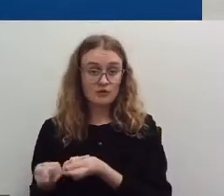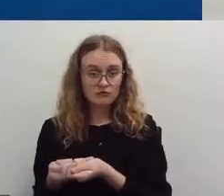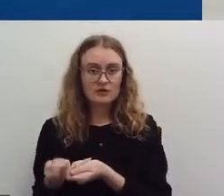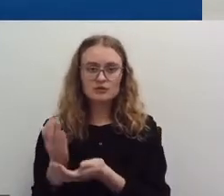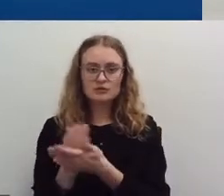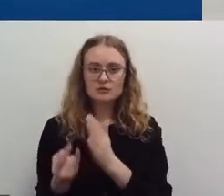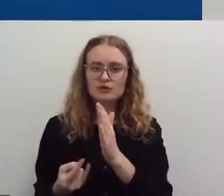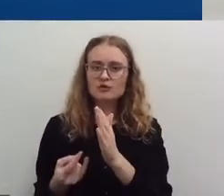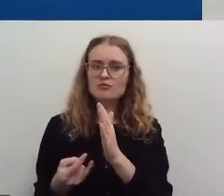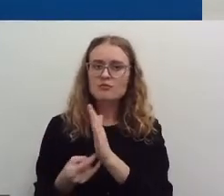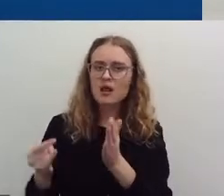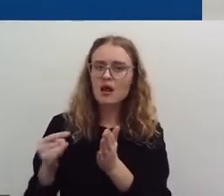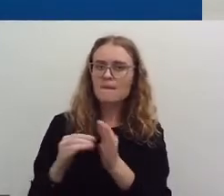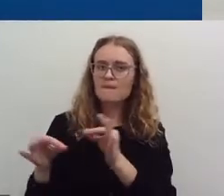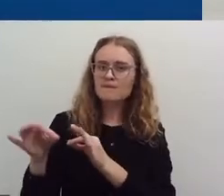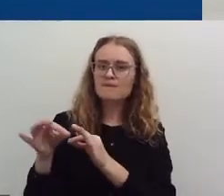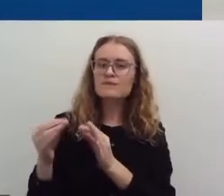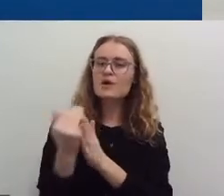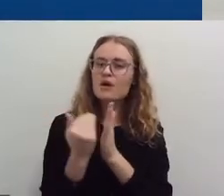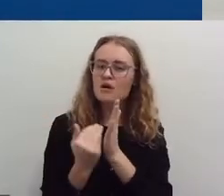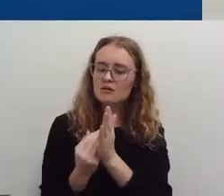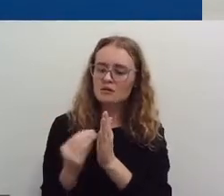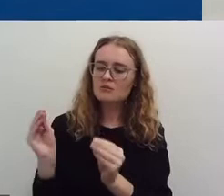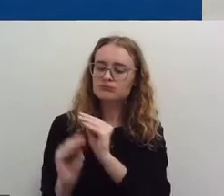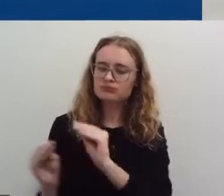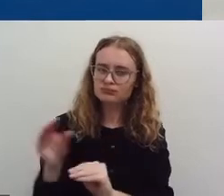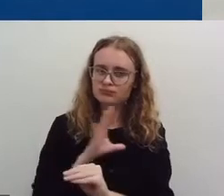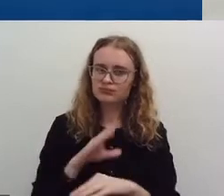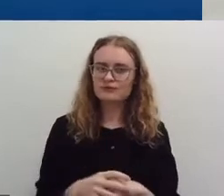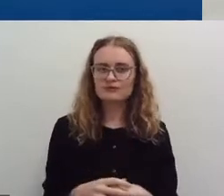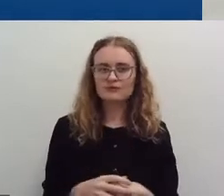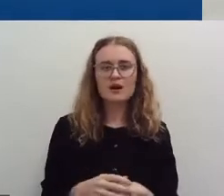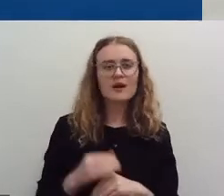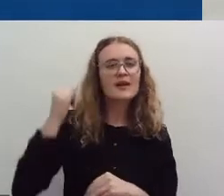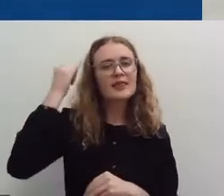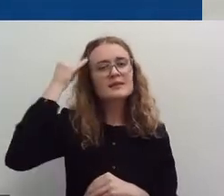of great initiatives within culture, innovation, and social cohesion.